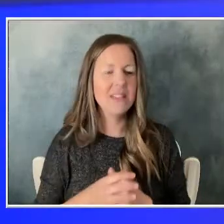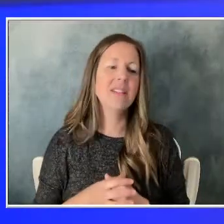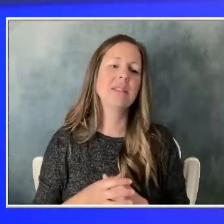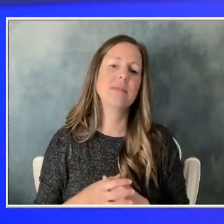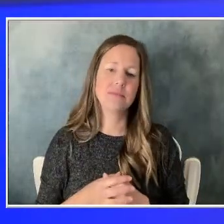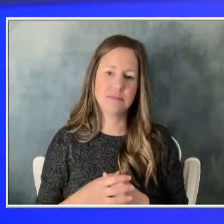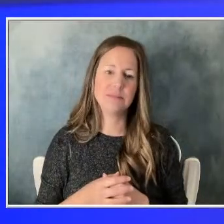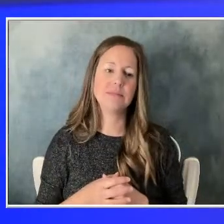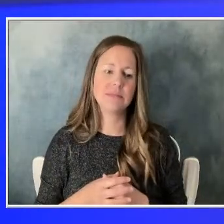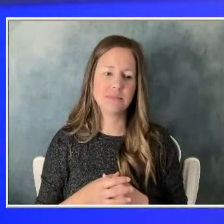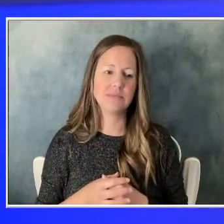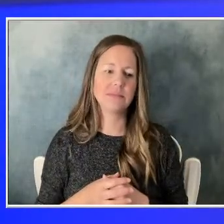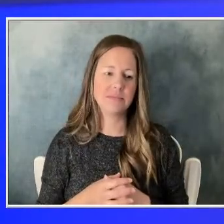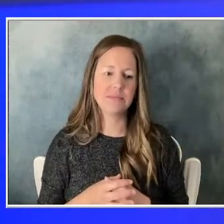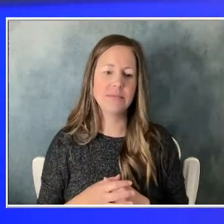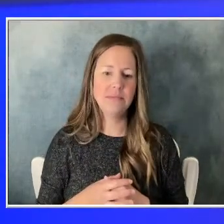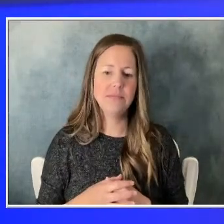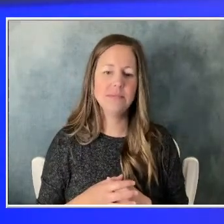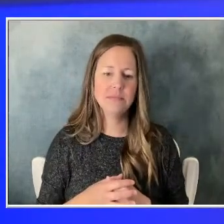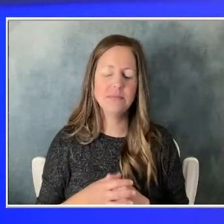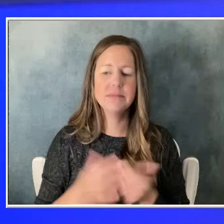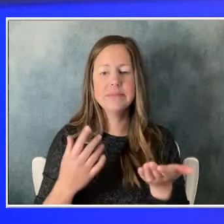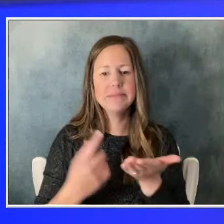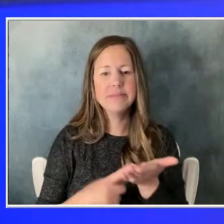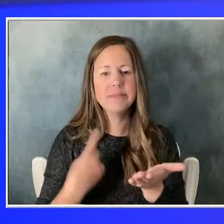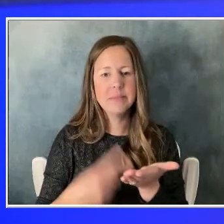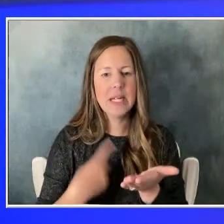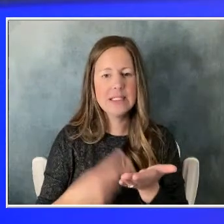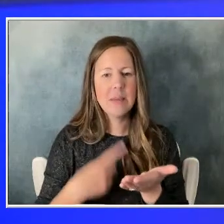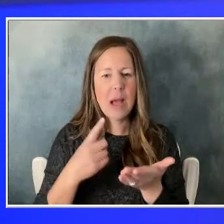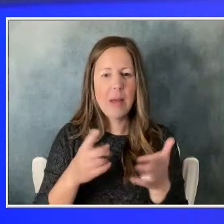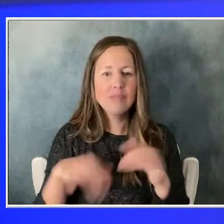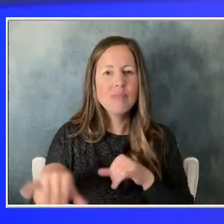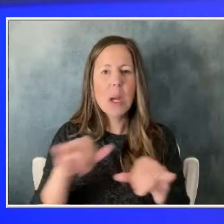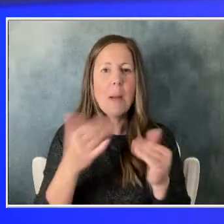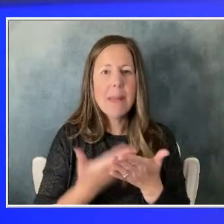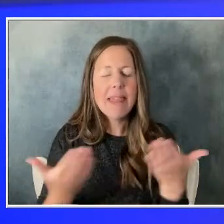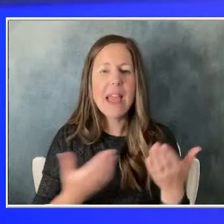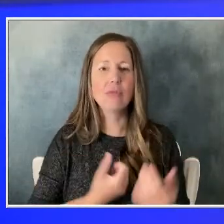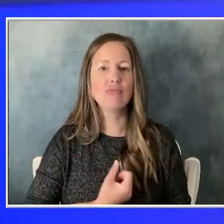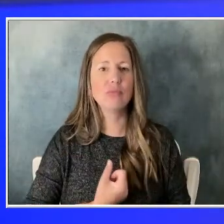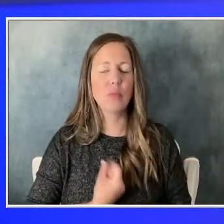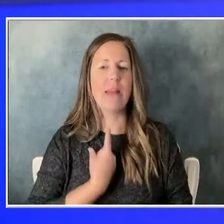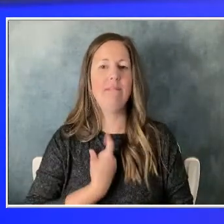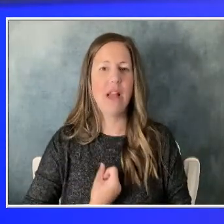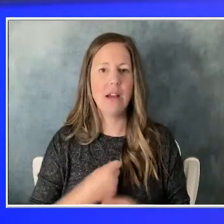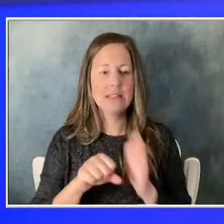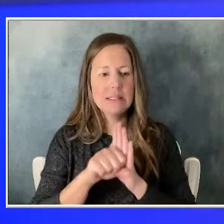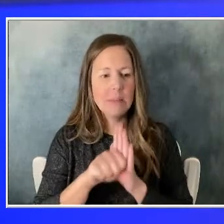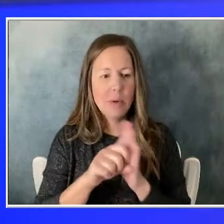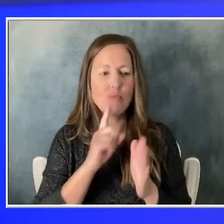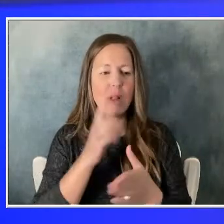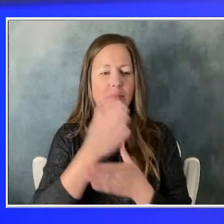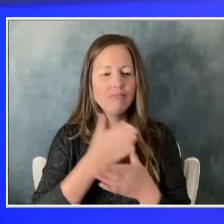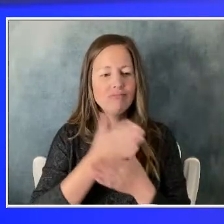common things which called the GERD, which is reflux symptoms, bother a lot of people, especially when you're eating